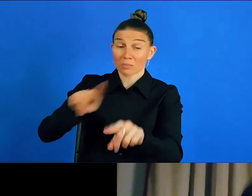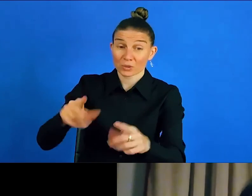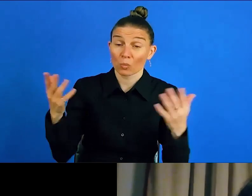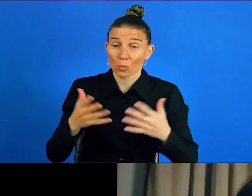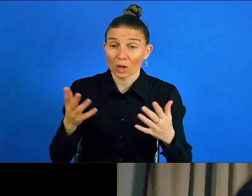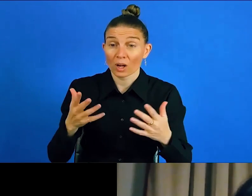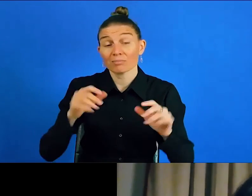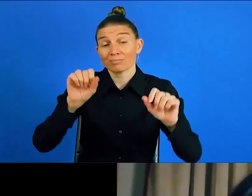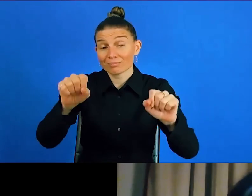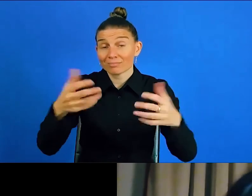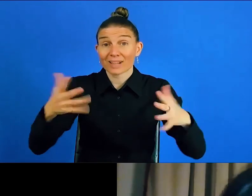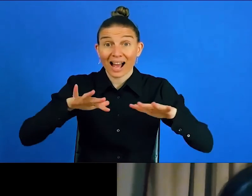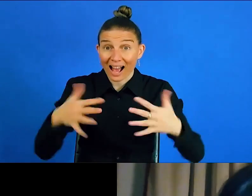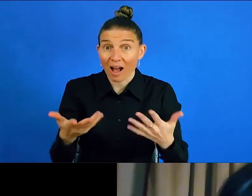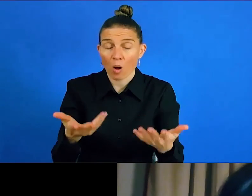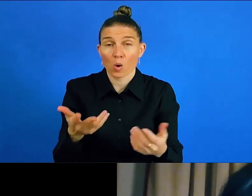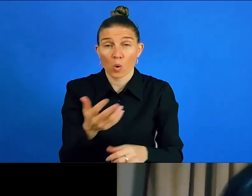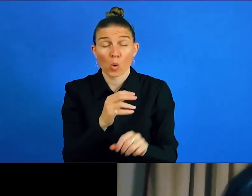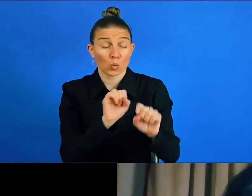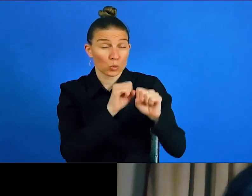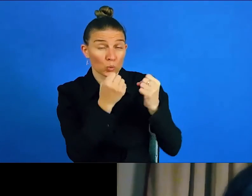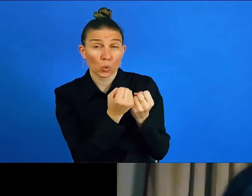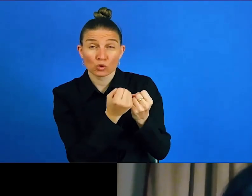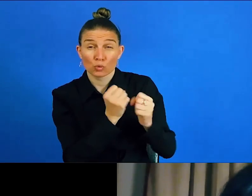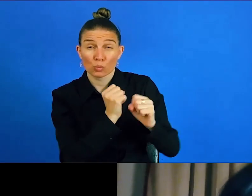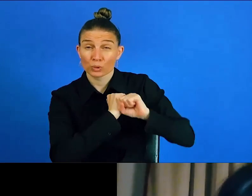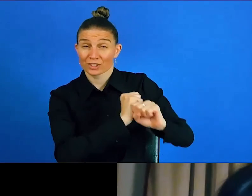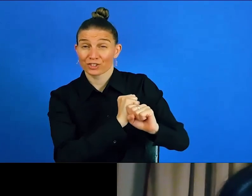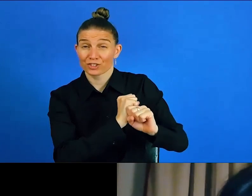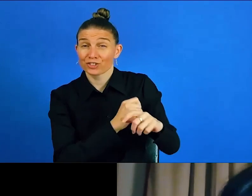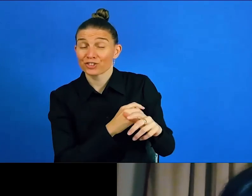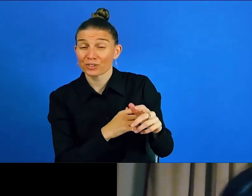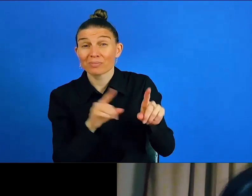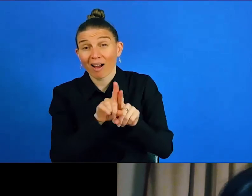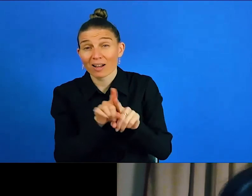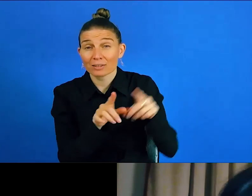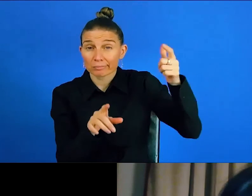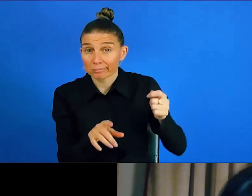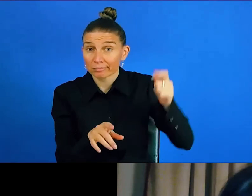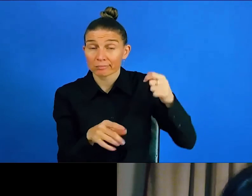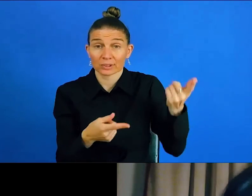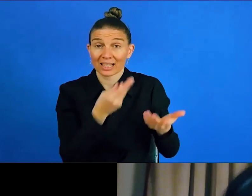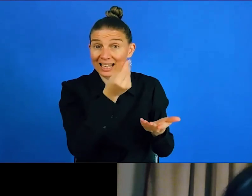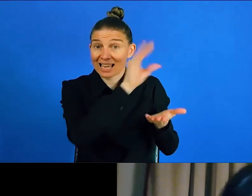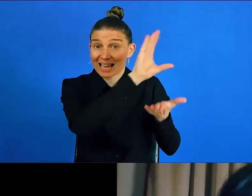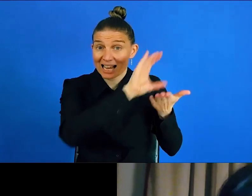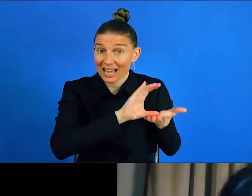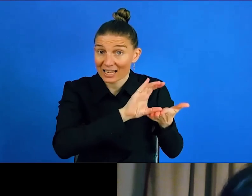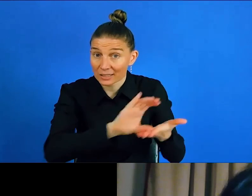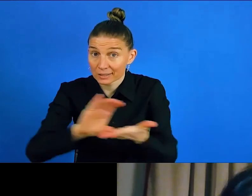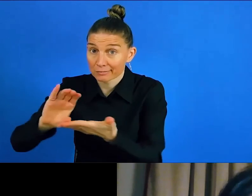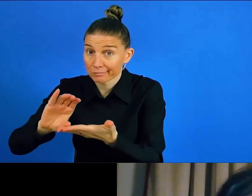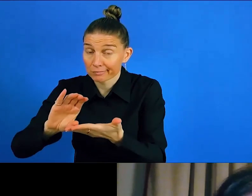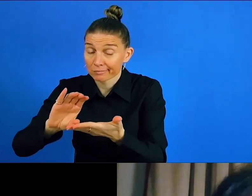right, and the provision of cash transfers. But what it also exposed is where there are certain